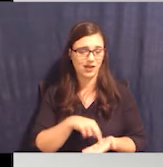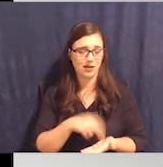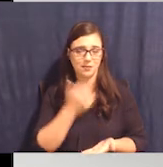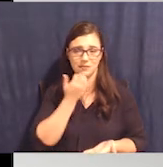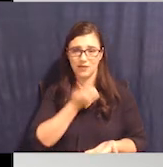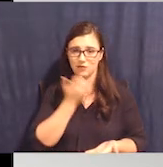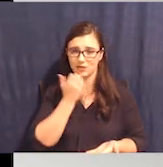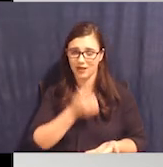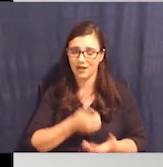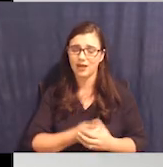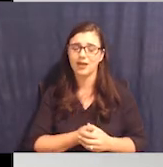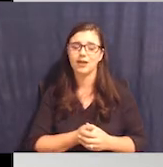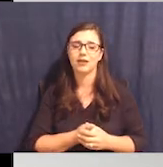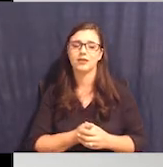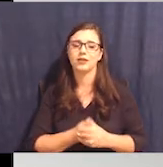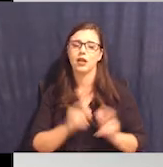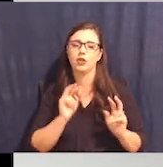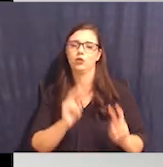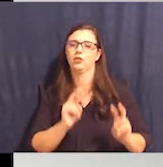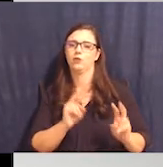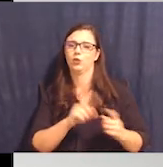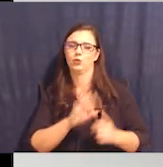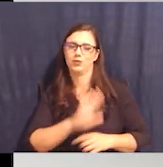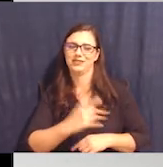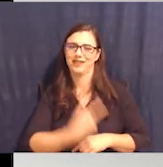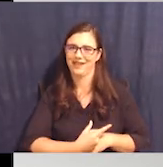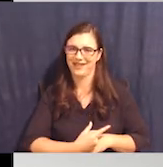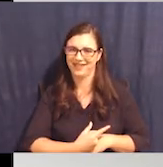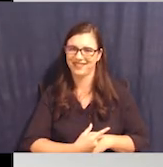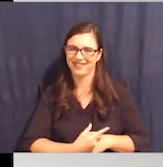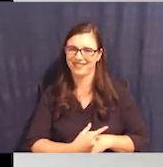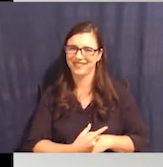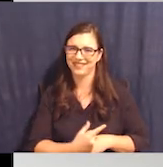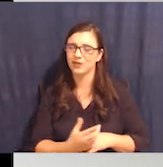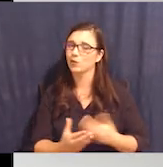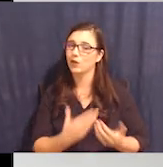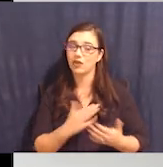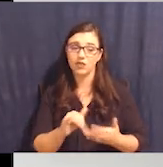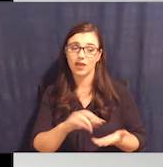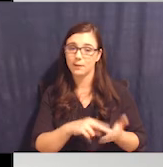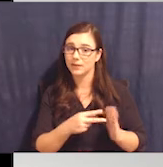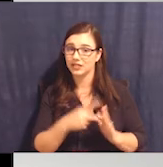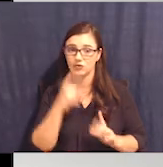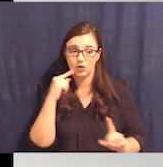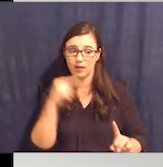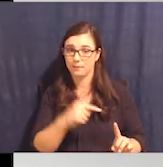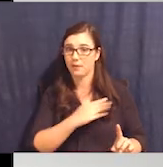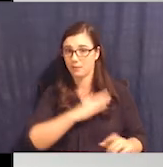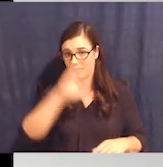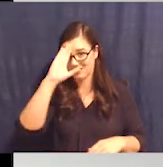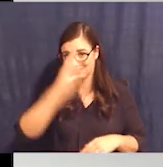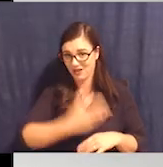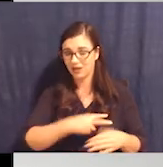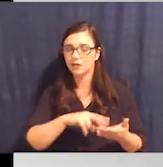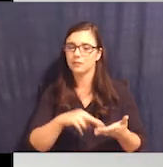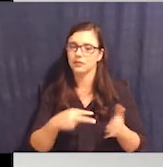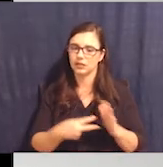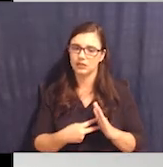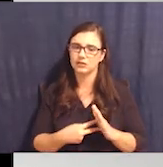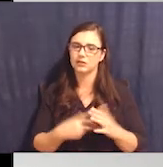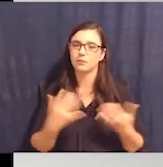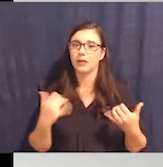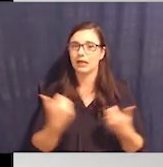up every day and look forward to his day. So whatever that means to him. For my son,